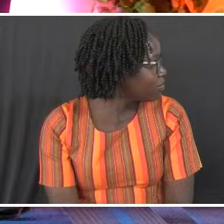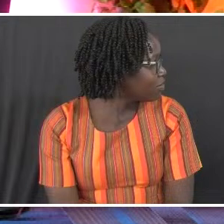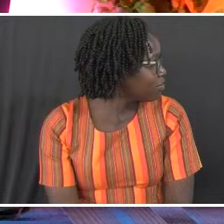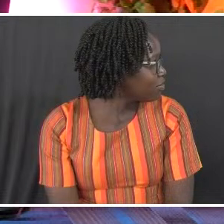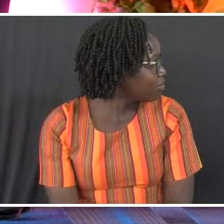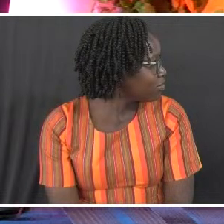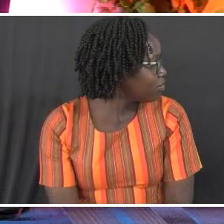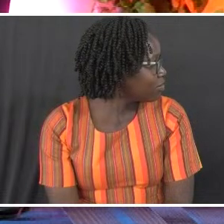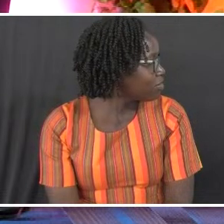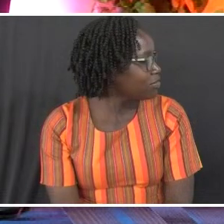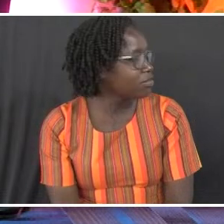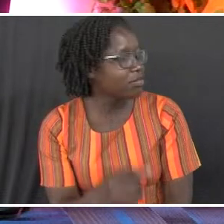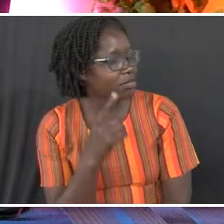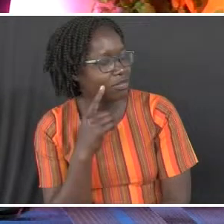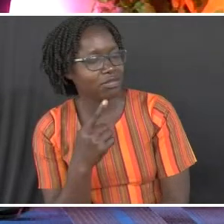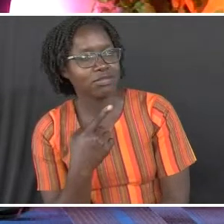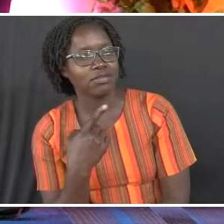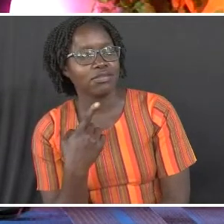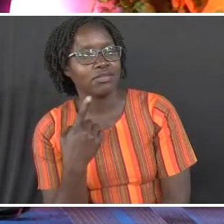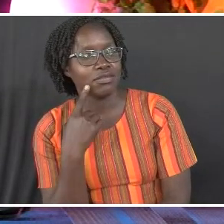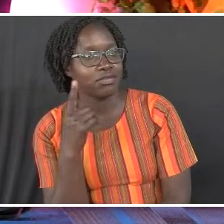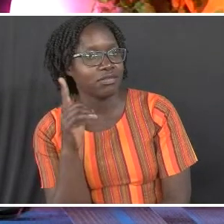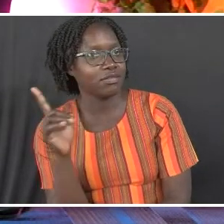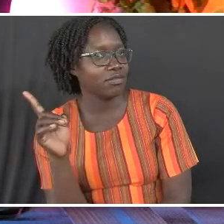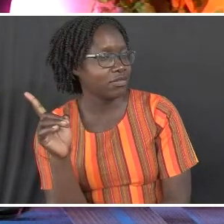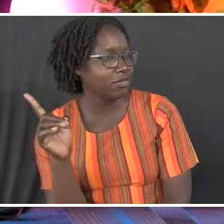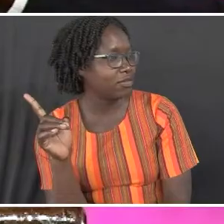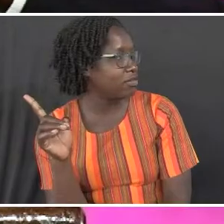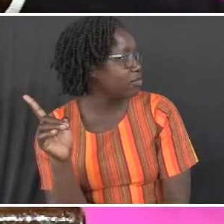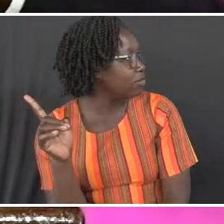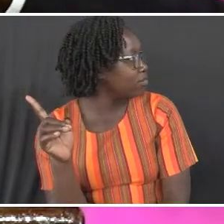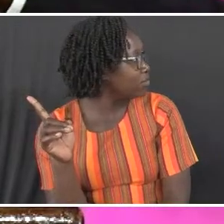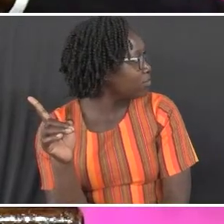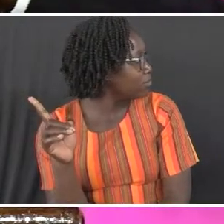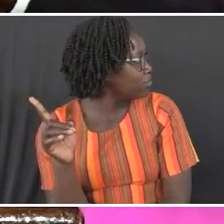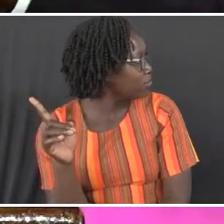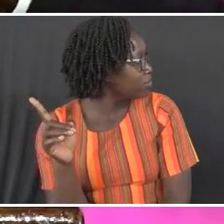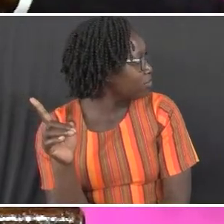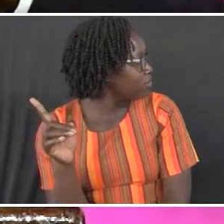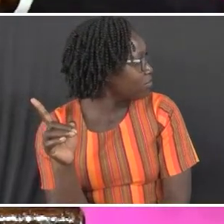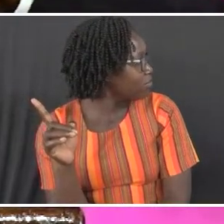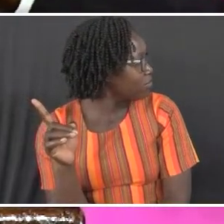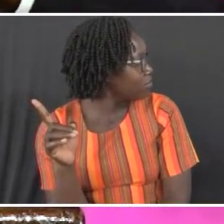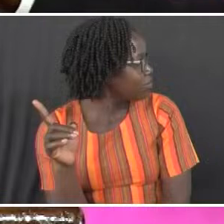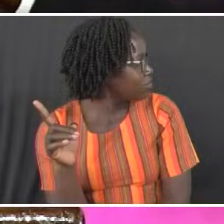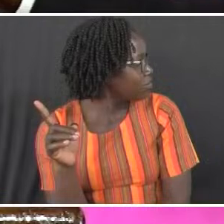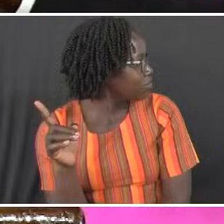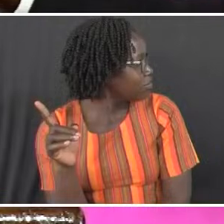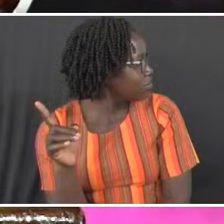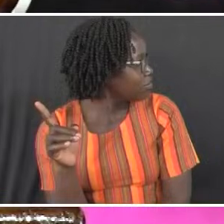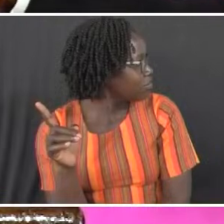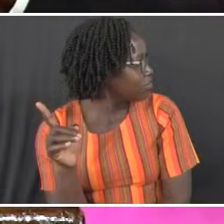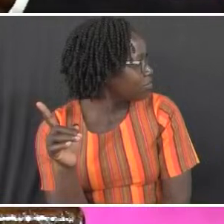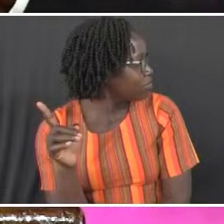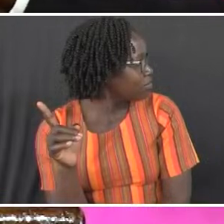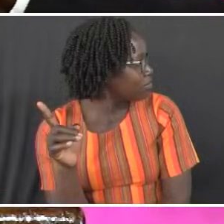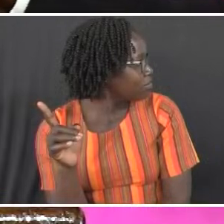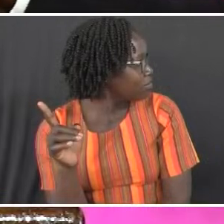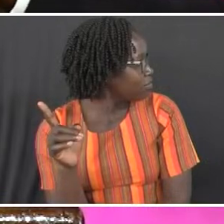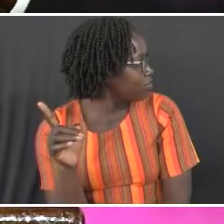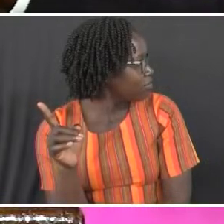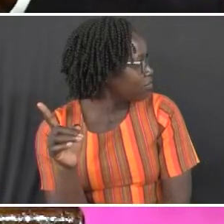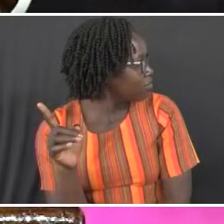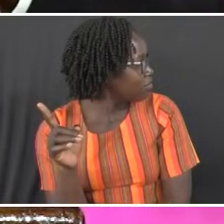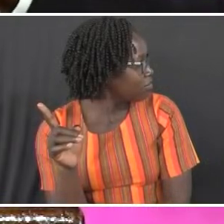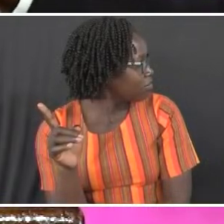this is how our teeth looks like. So you'll just hold your toothbrush. You can start